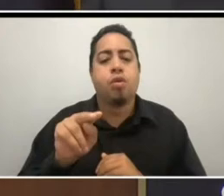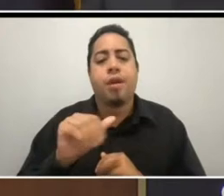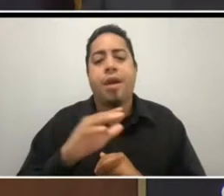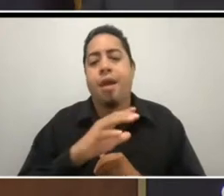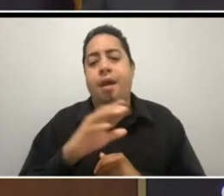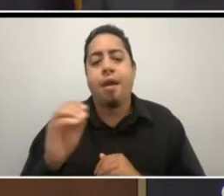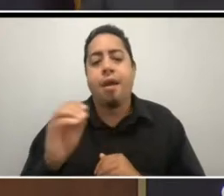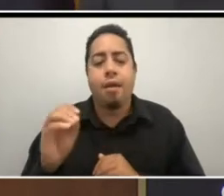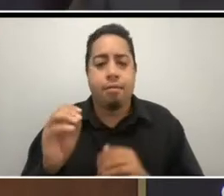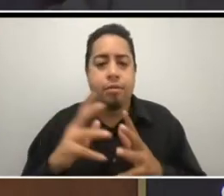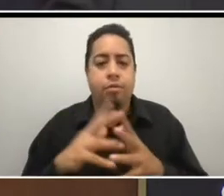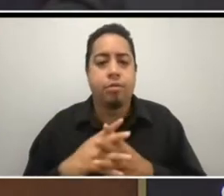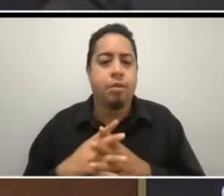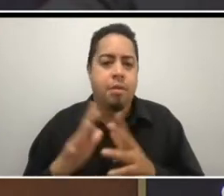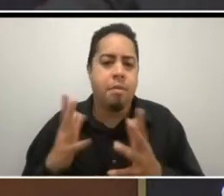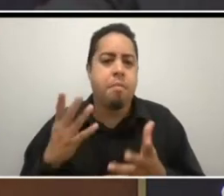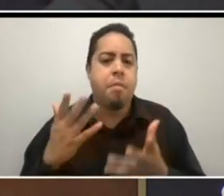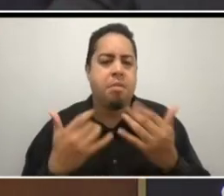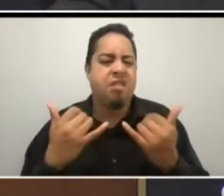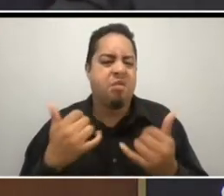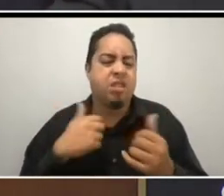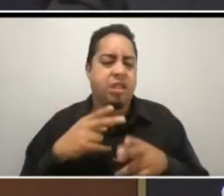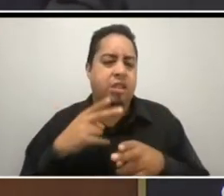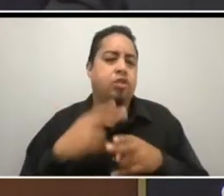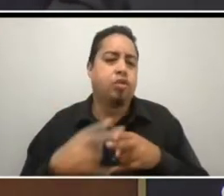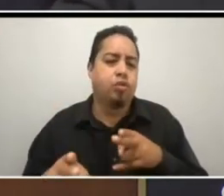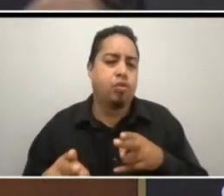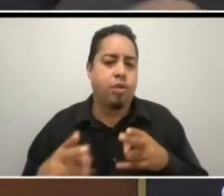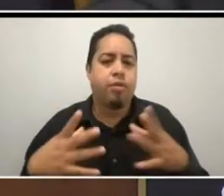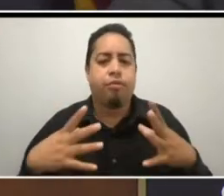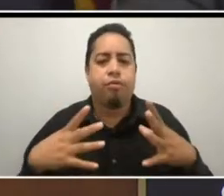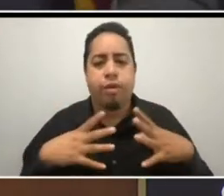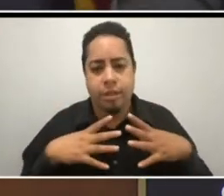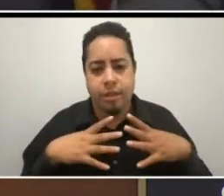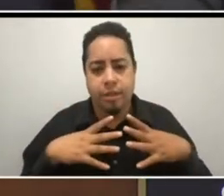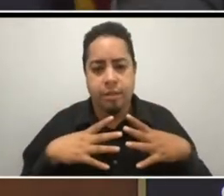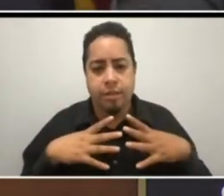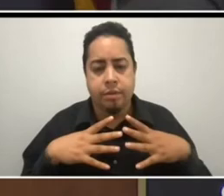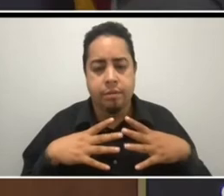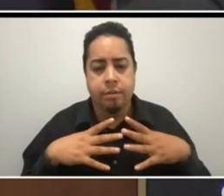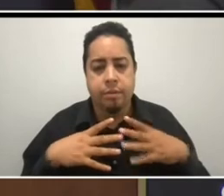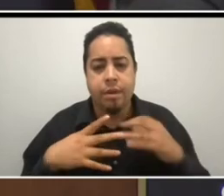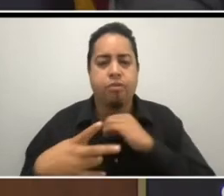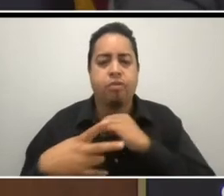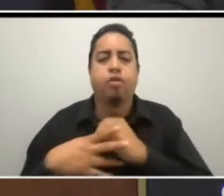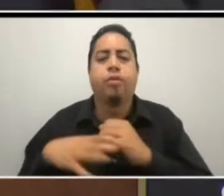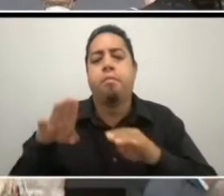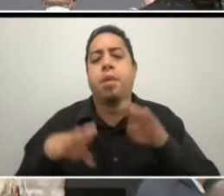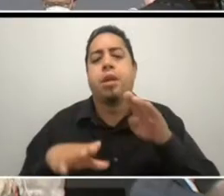appropriate to take a short recess. Accordingly, I reserve the balance of my time.